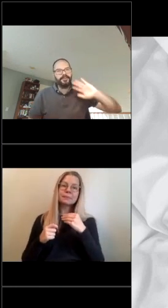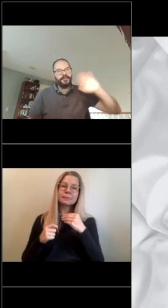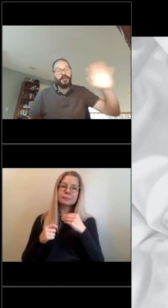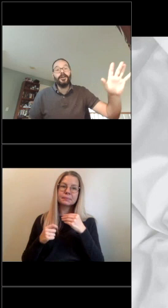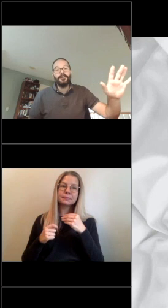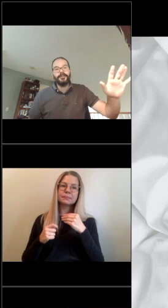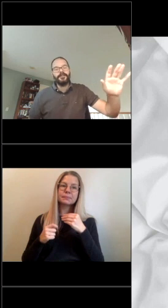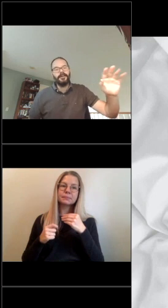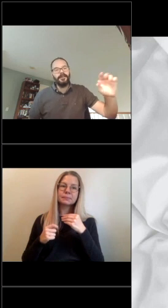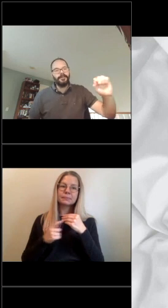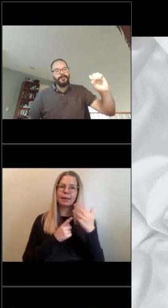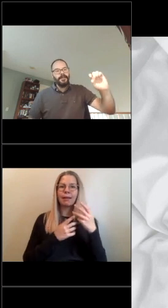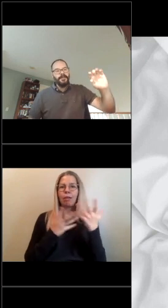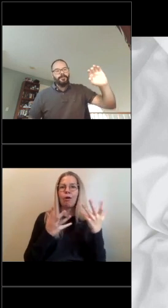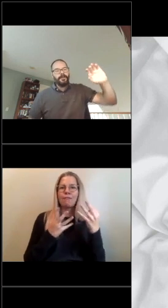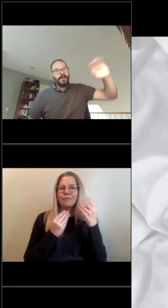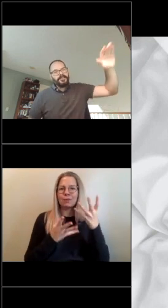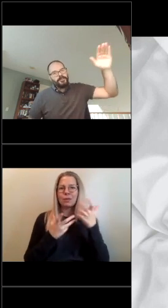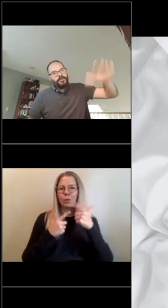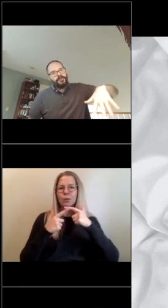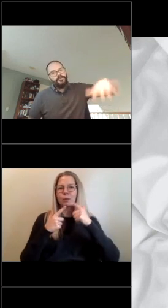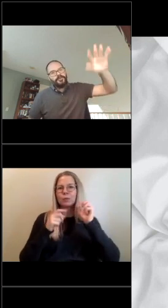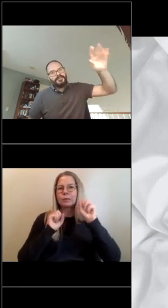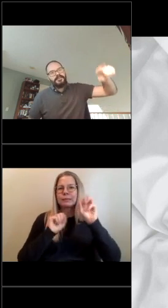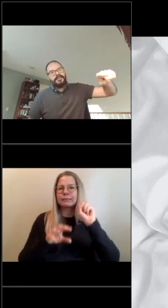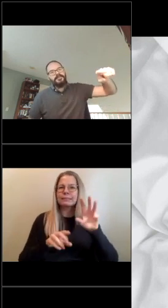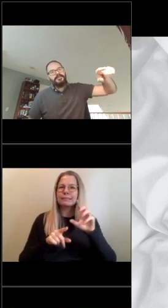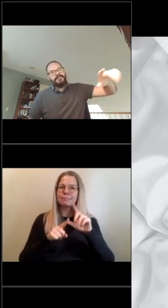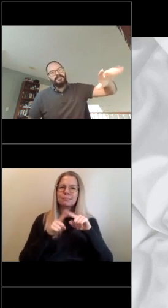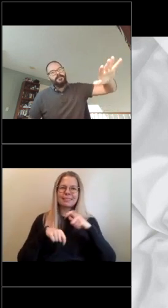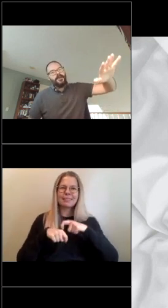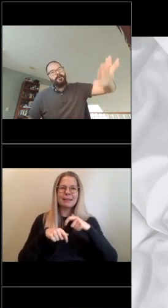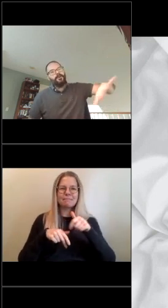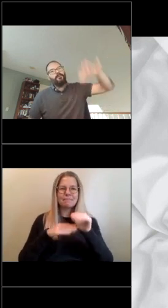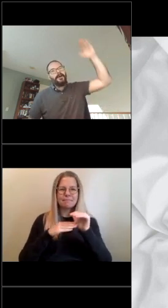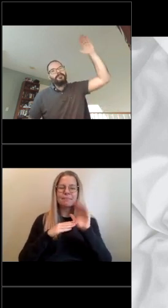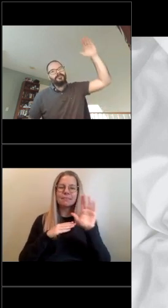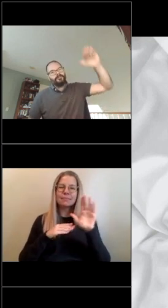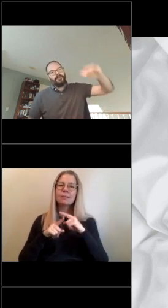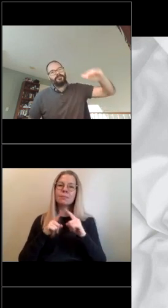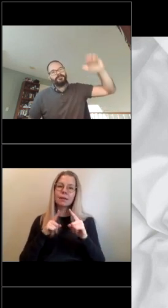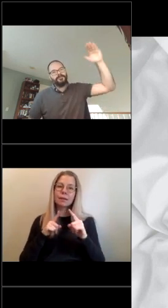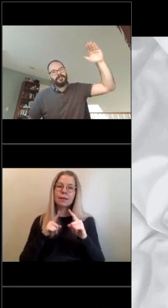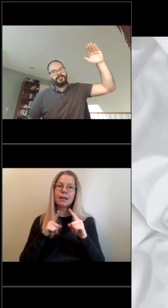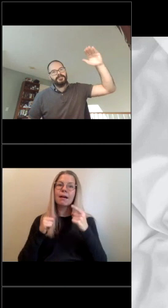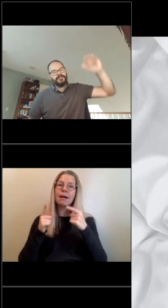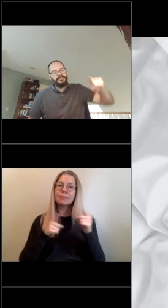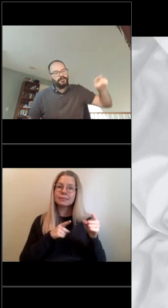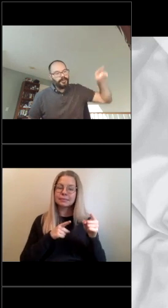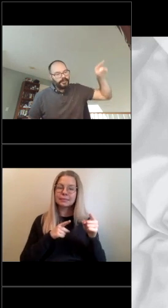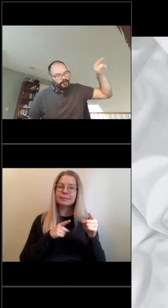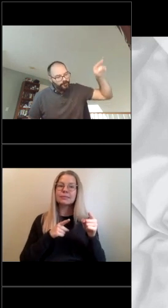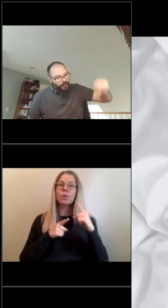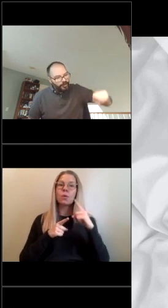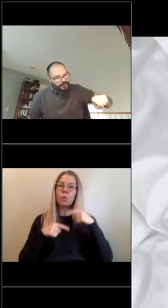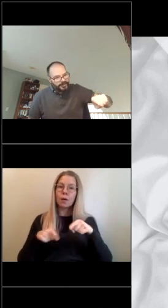to share and not a lot of time. But as we go through these stages, our arousal threshold changes. And so if you fall asleep